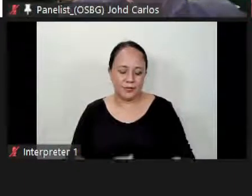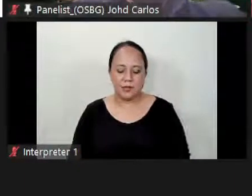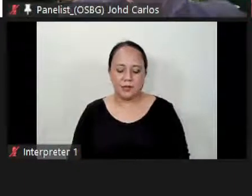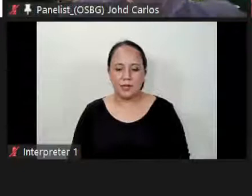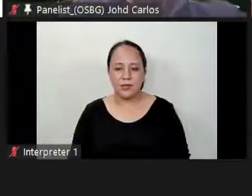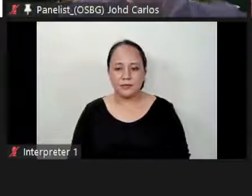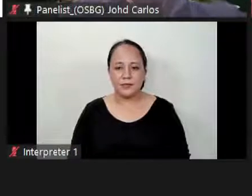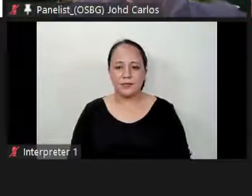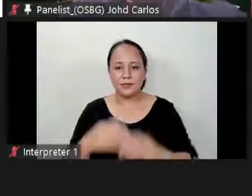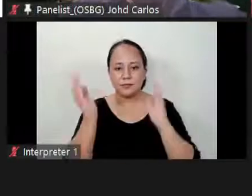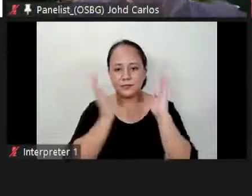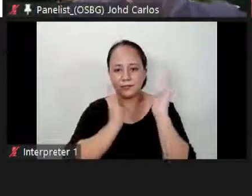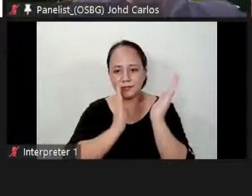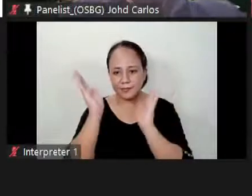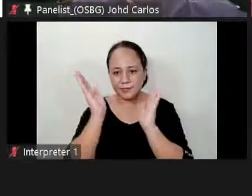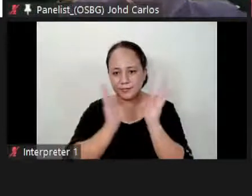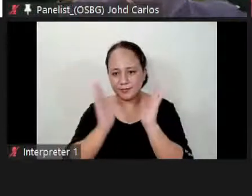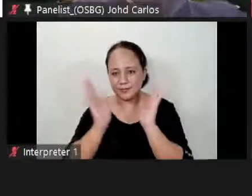services, but